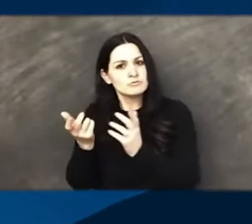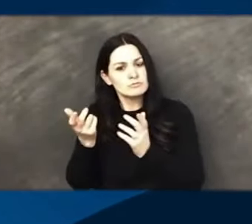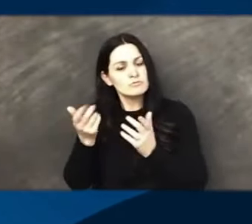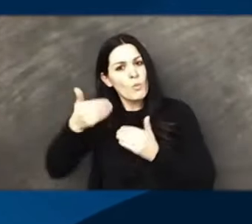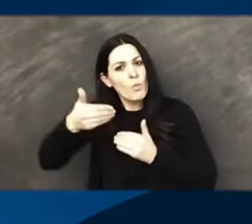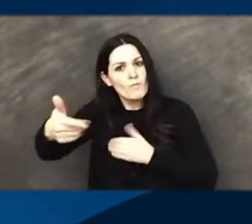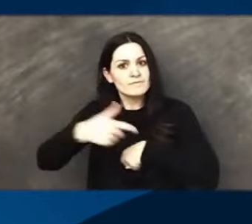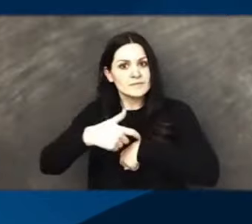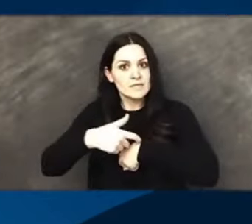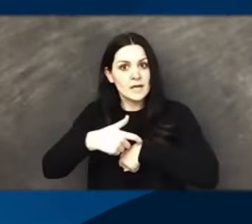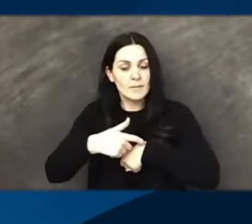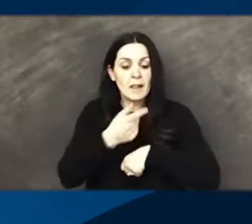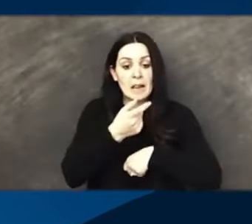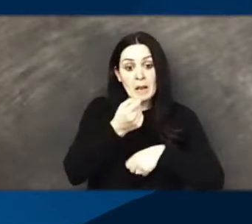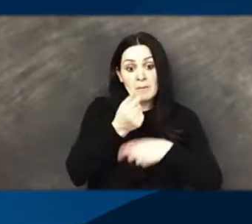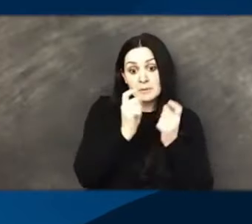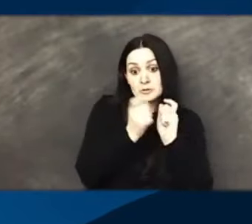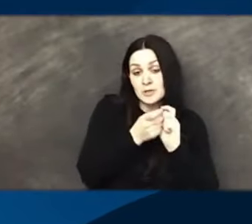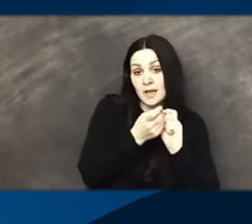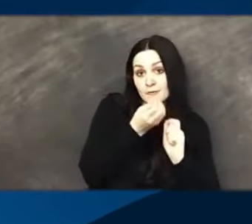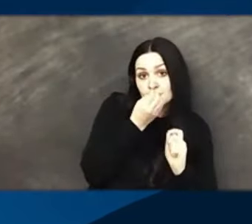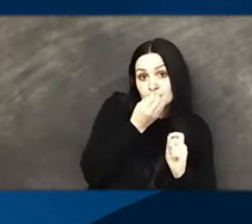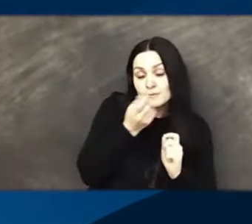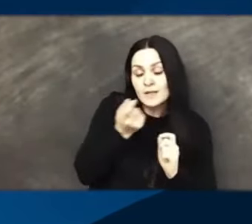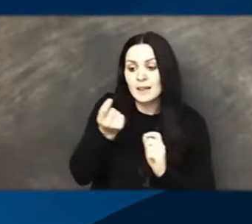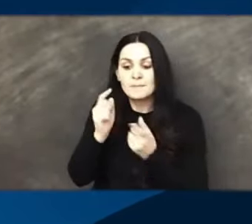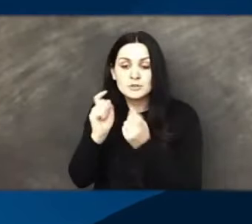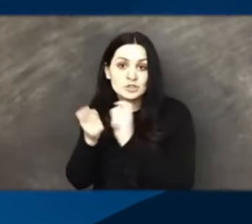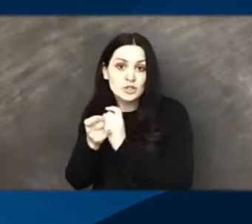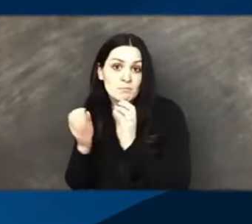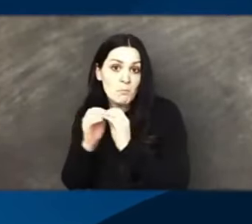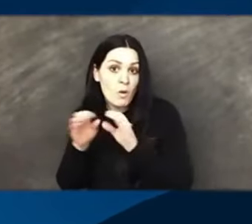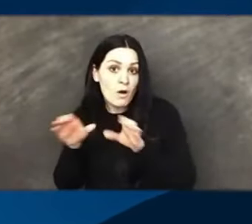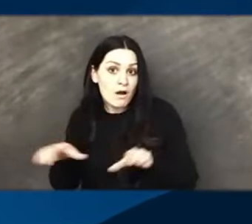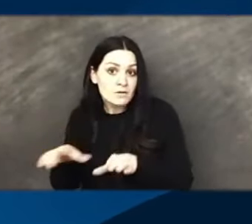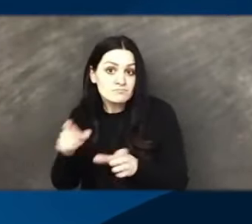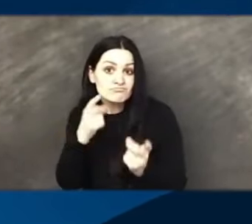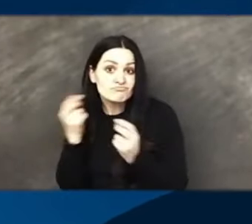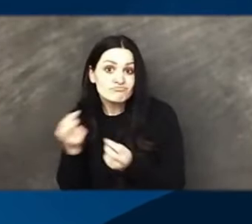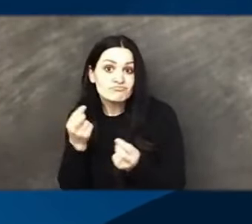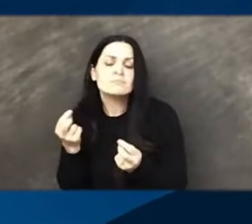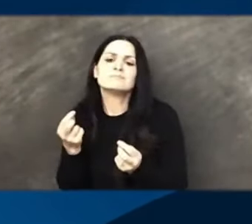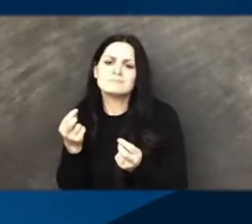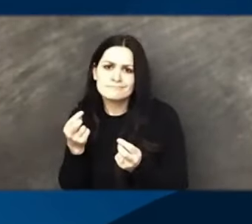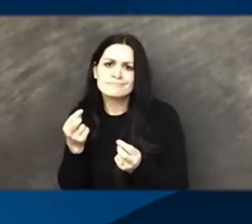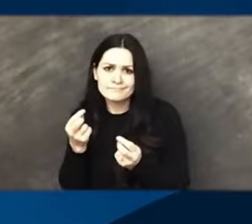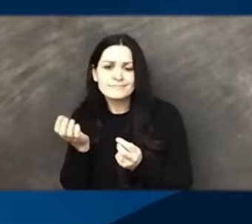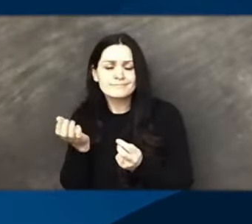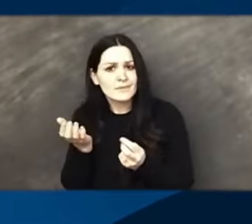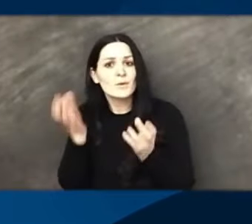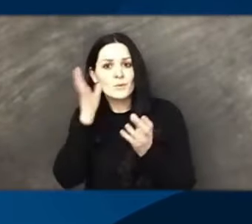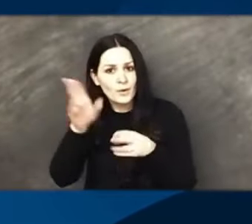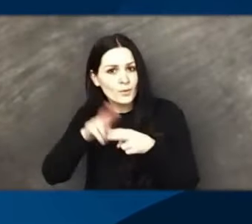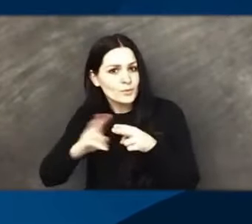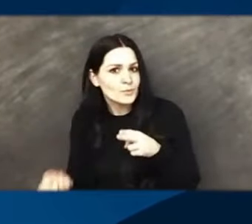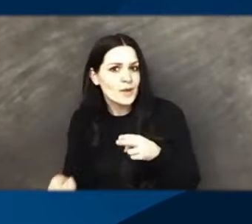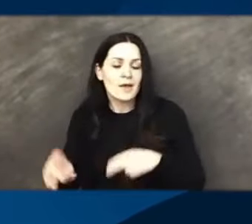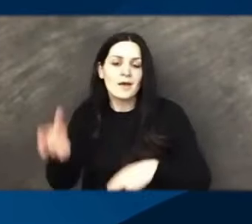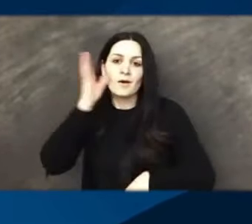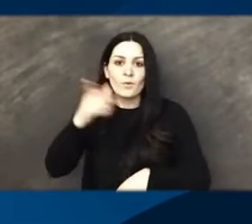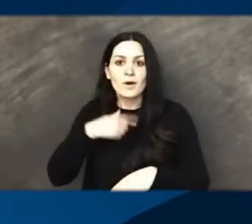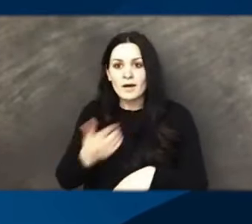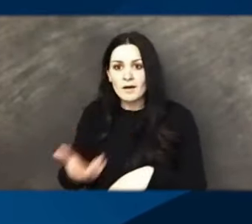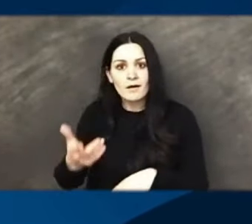on the diet, a little bit of the change on the exercise translates into better health, weight loss, better